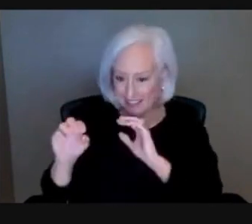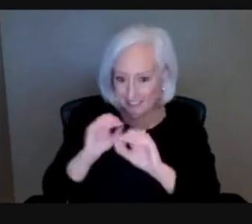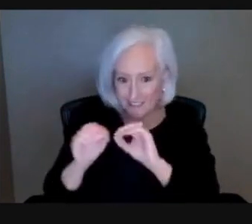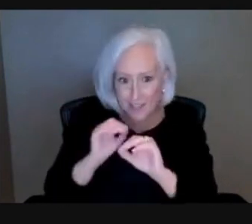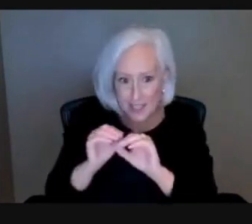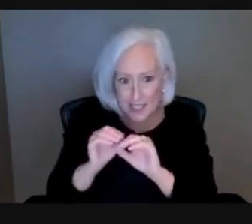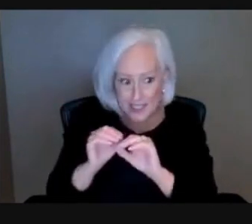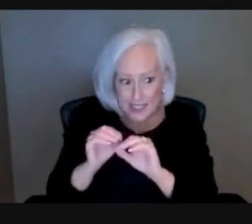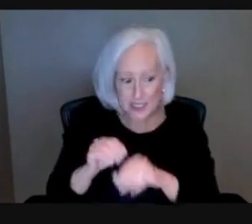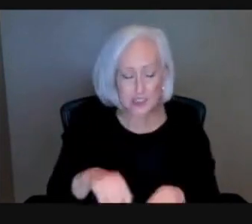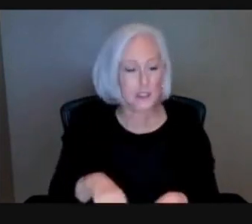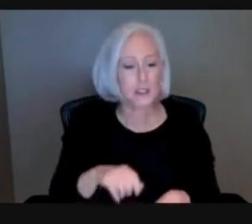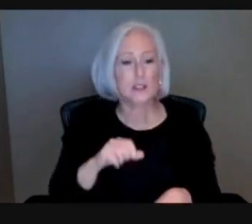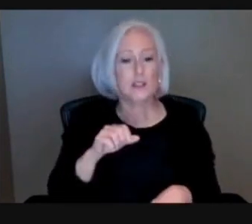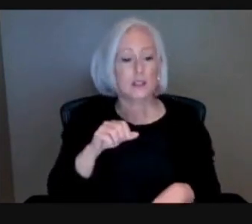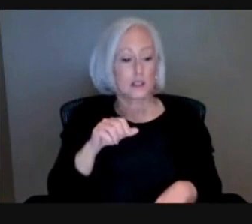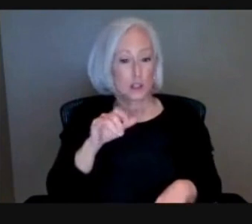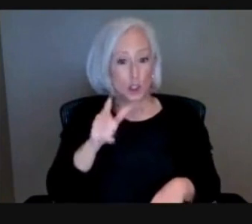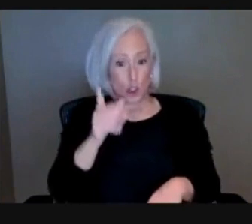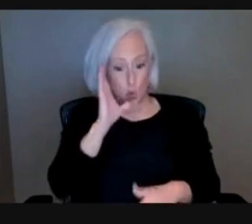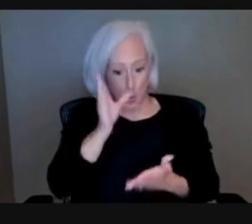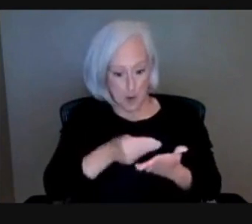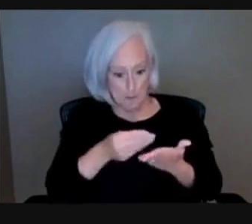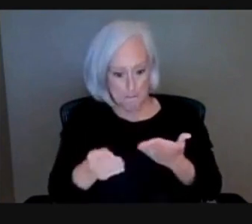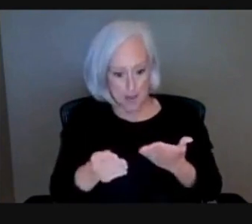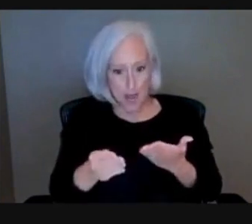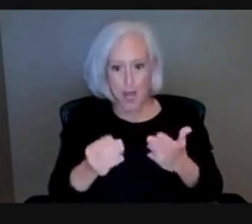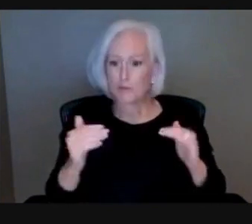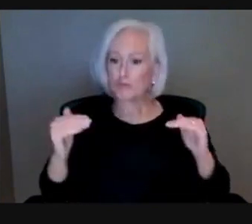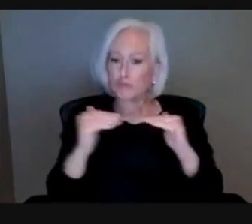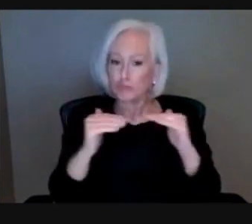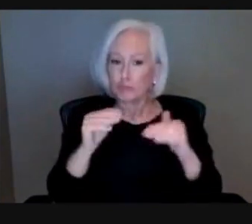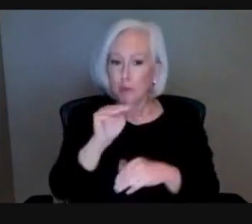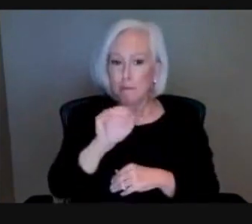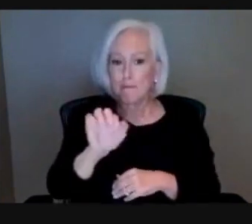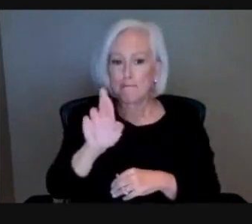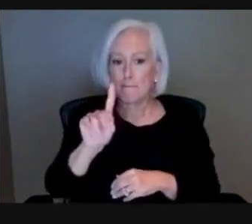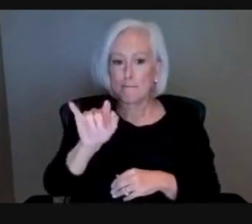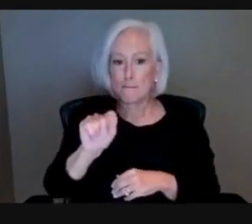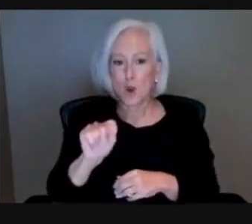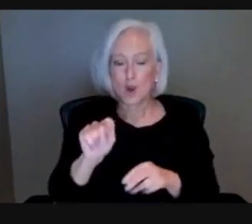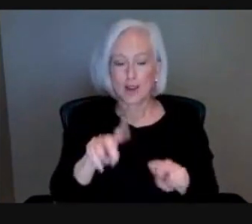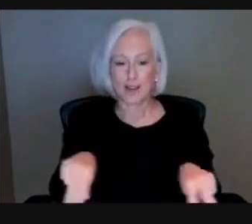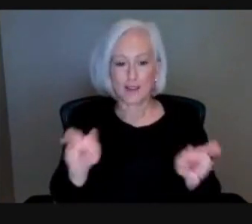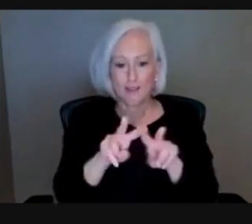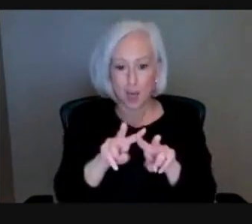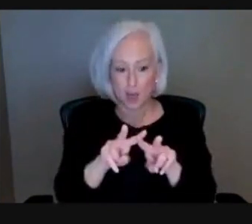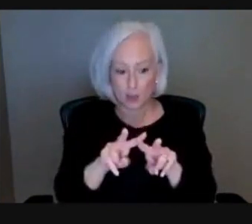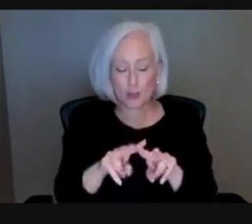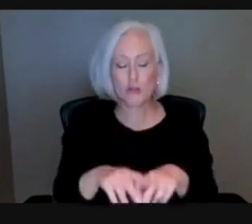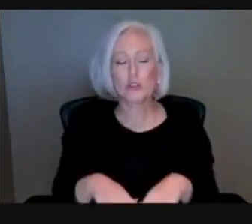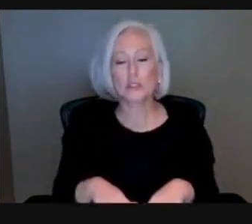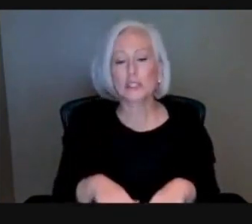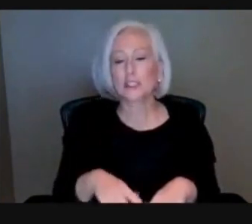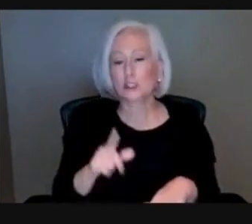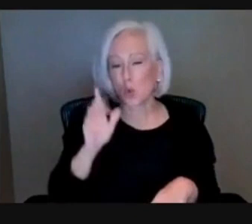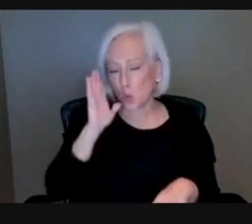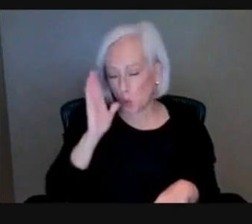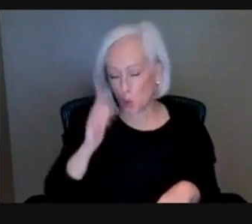you at market value? So those are all things that we take into consideration when we actually qualify you for a home